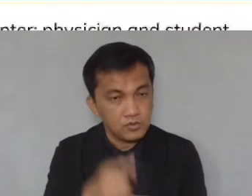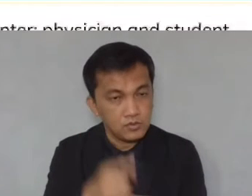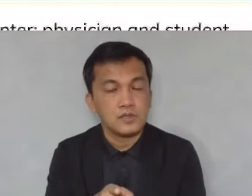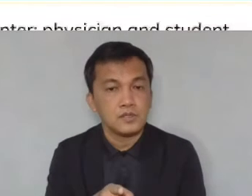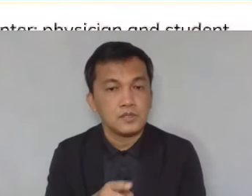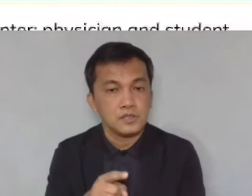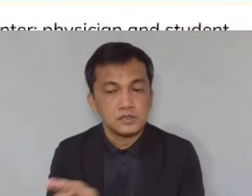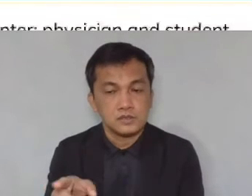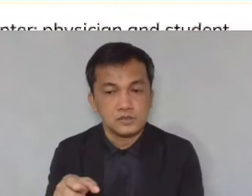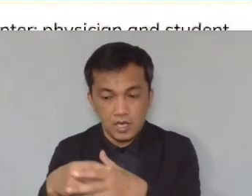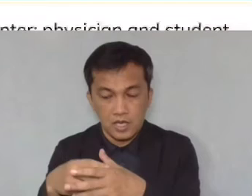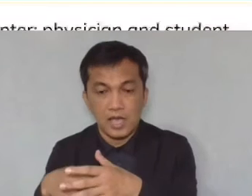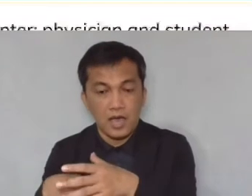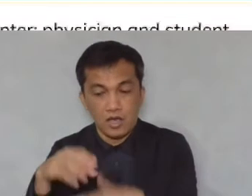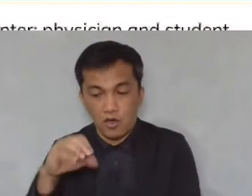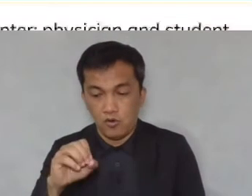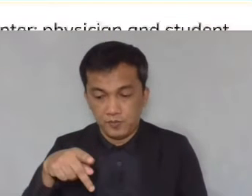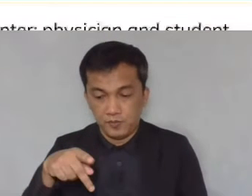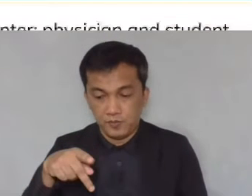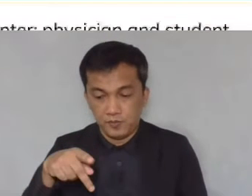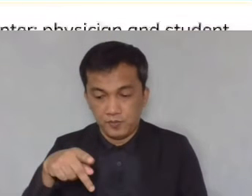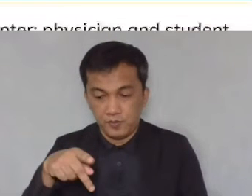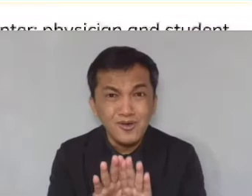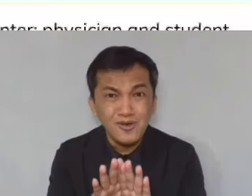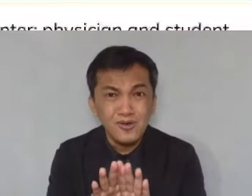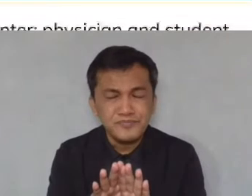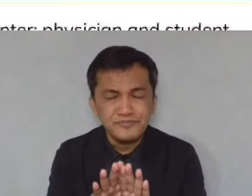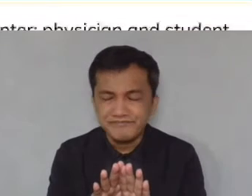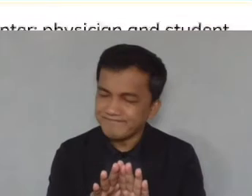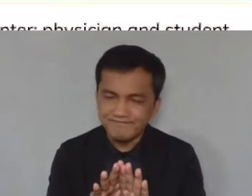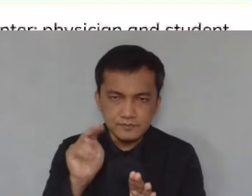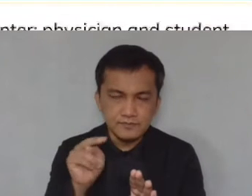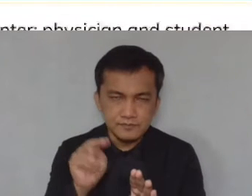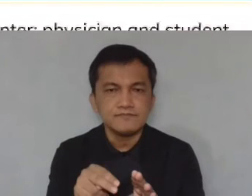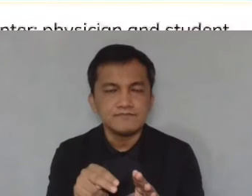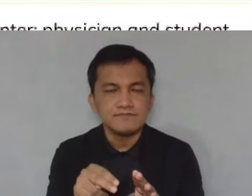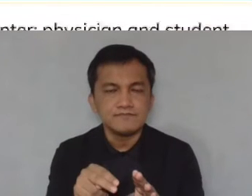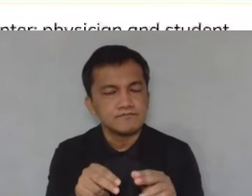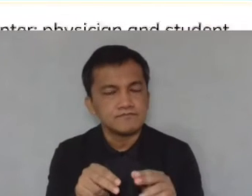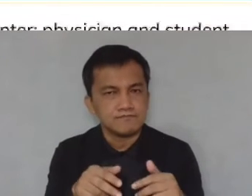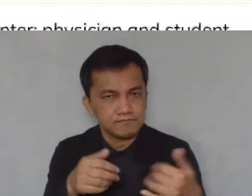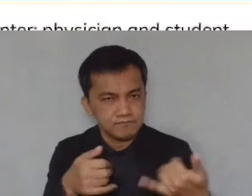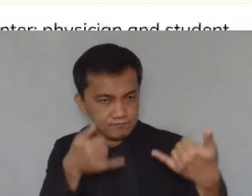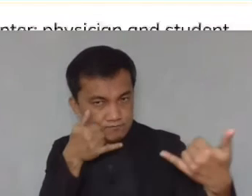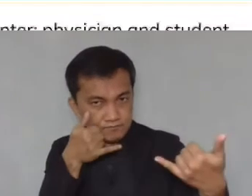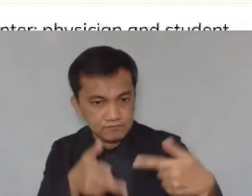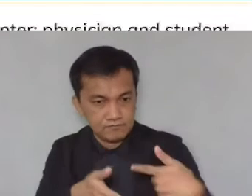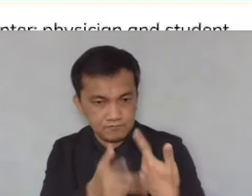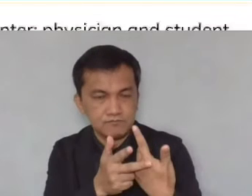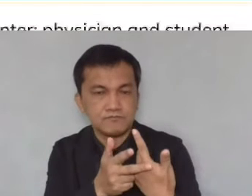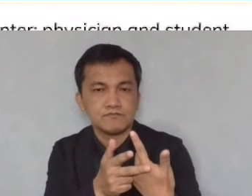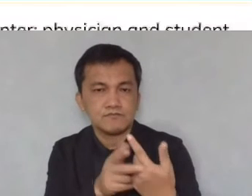know, several of our outpatient clinics are closed, and so we need such teleconsultation encounters to